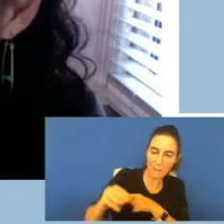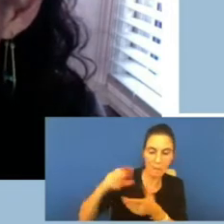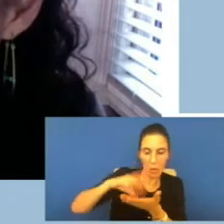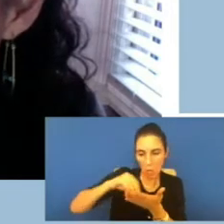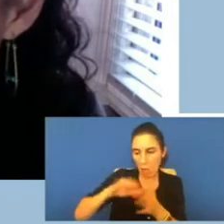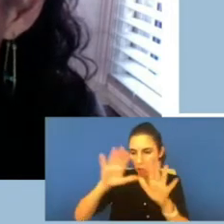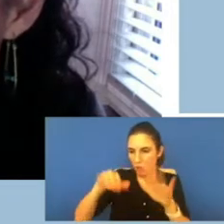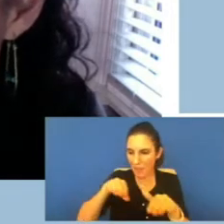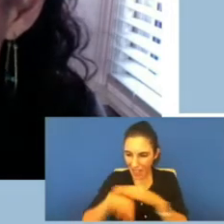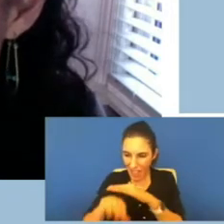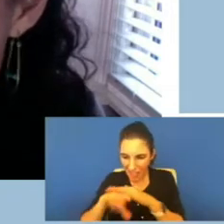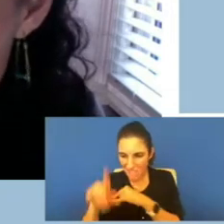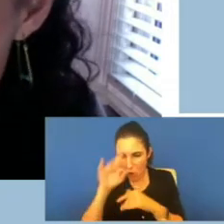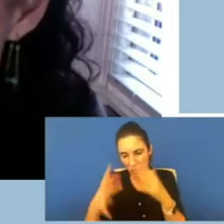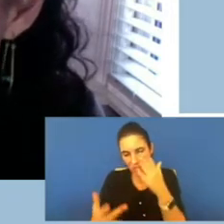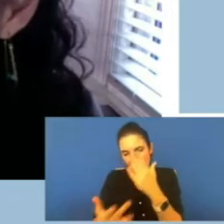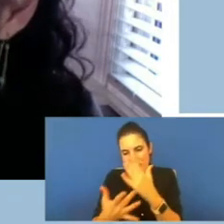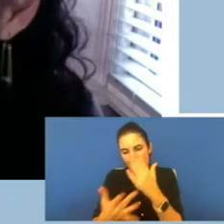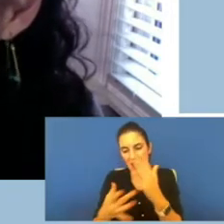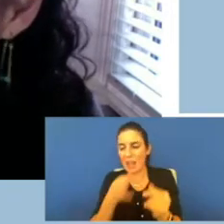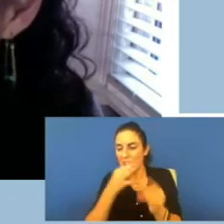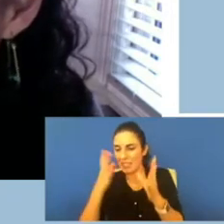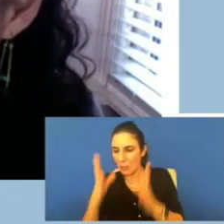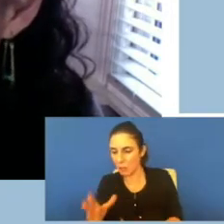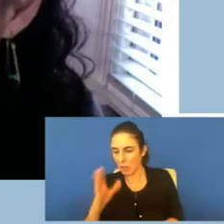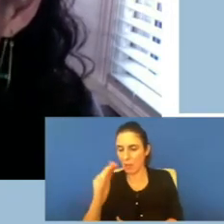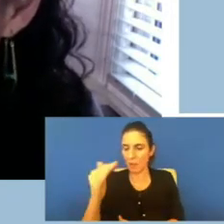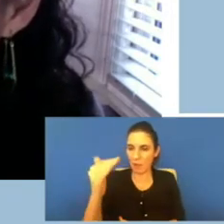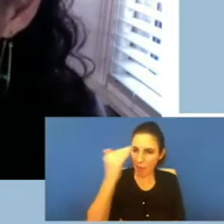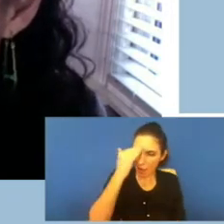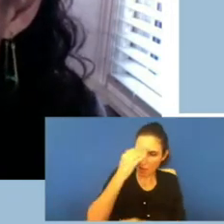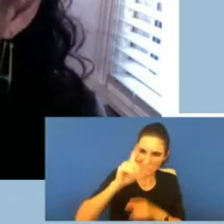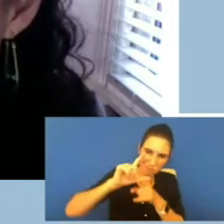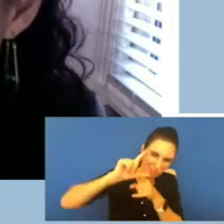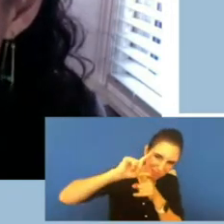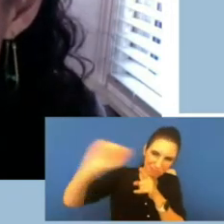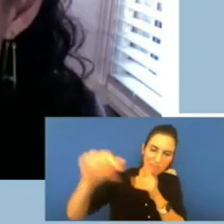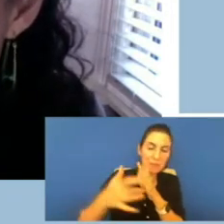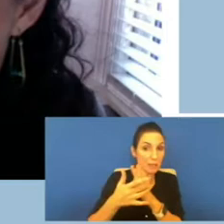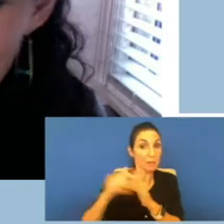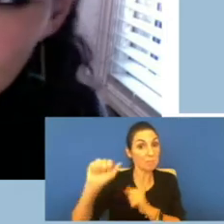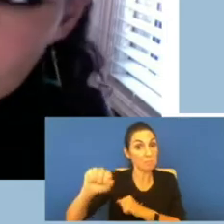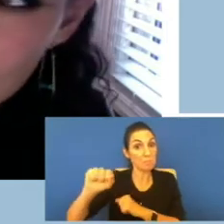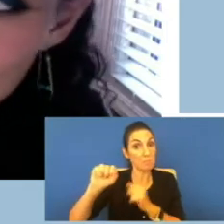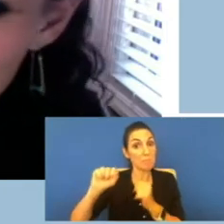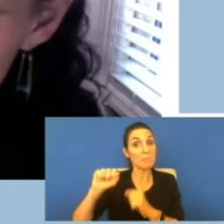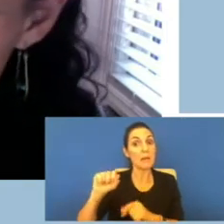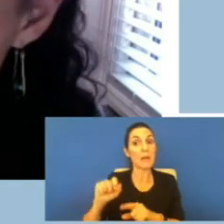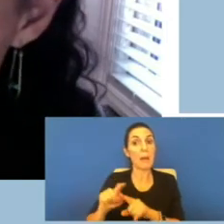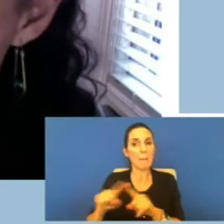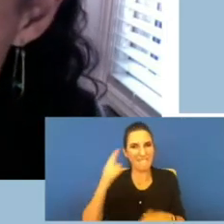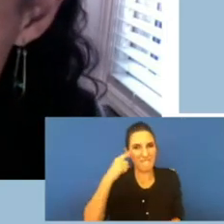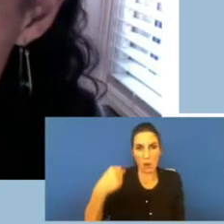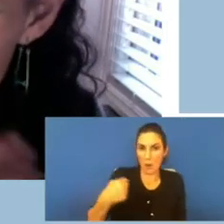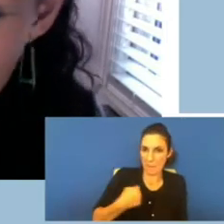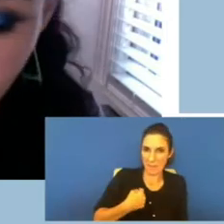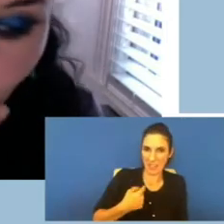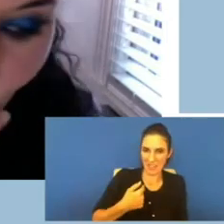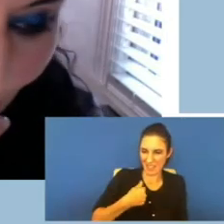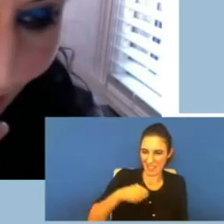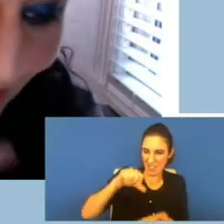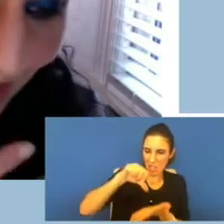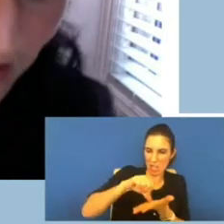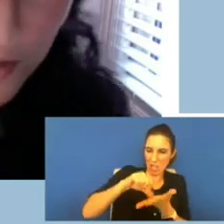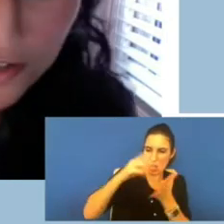technological kind of expertise and knowledge, cutting edge technologies, that kind of thing. And for me, as an Iranian educator